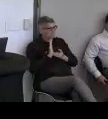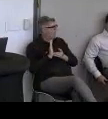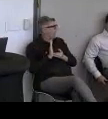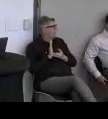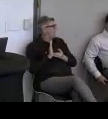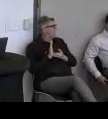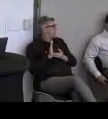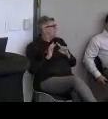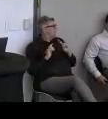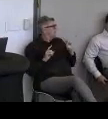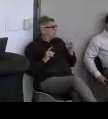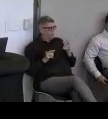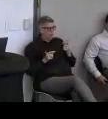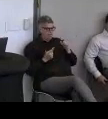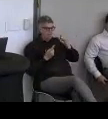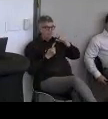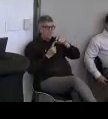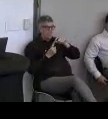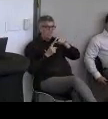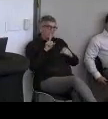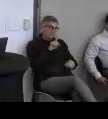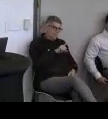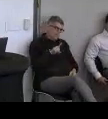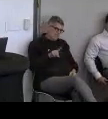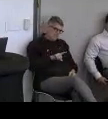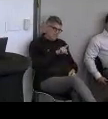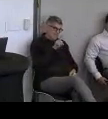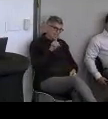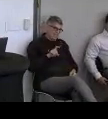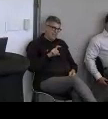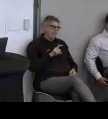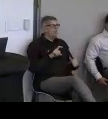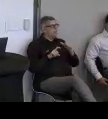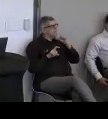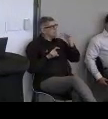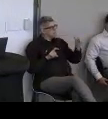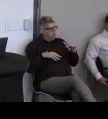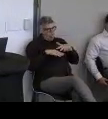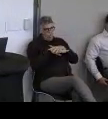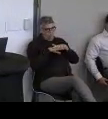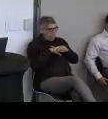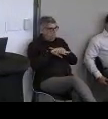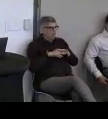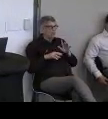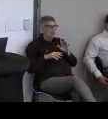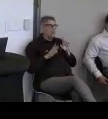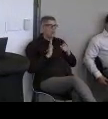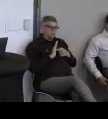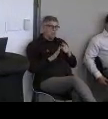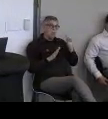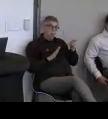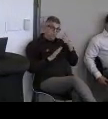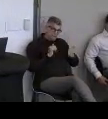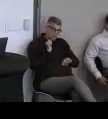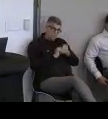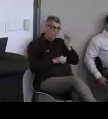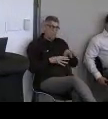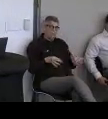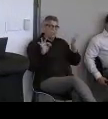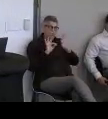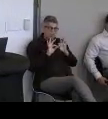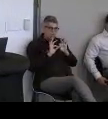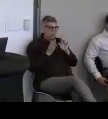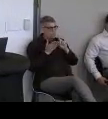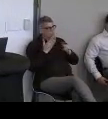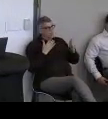fingertip, ensure the map is clear, uncluttered, uncrowded, show only the most important elements, check that